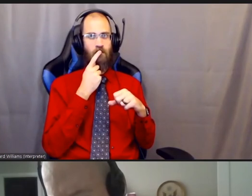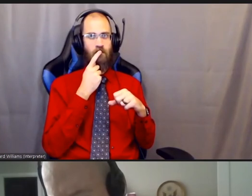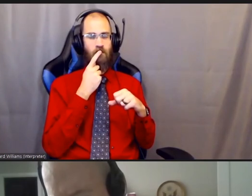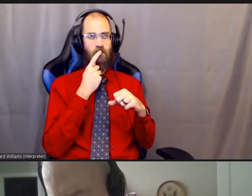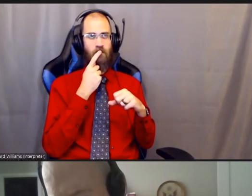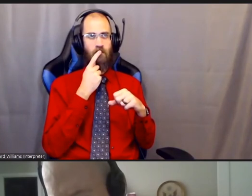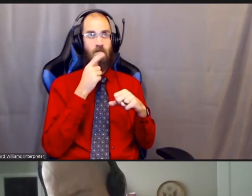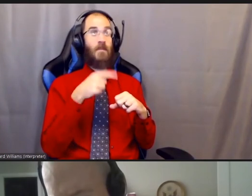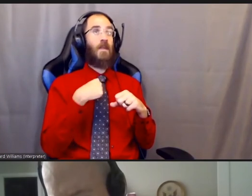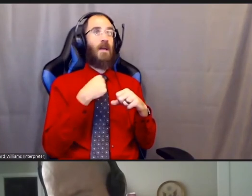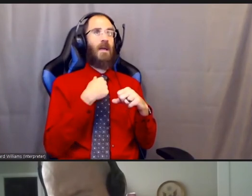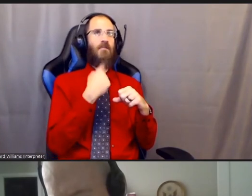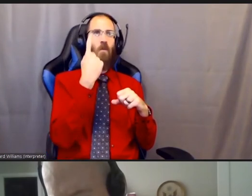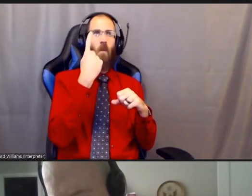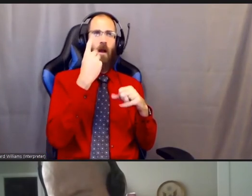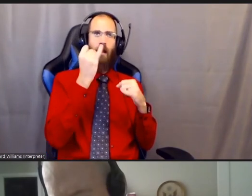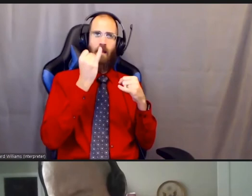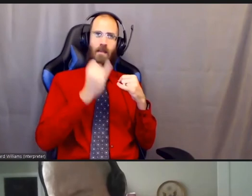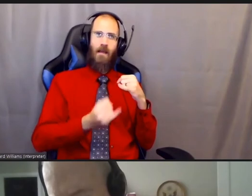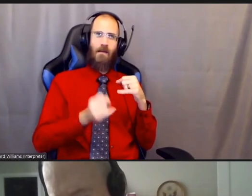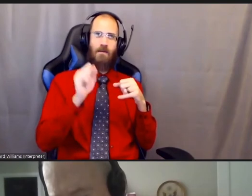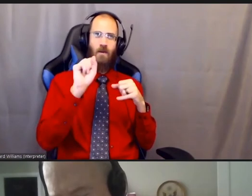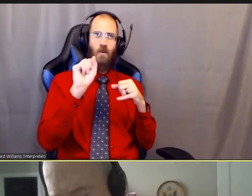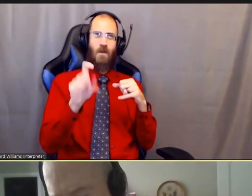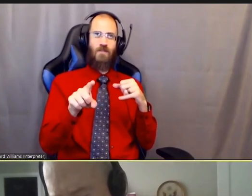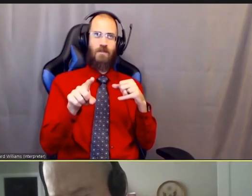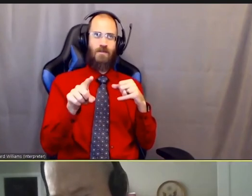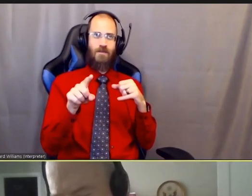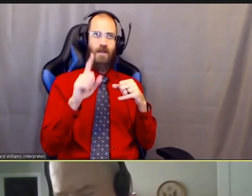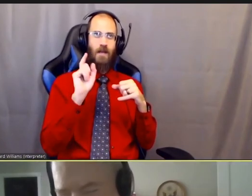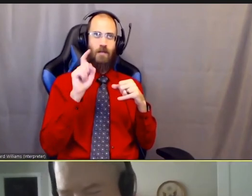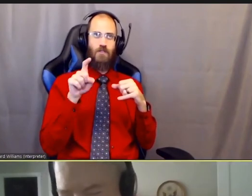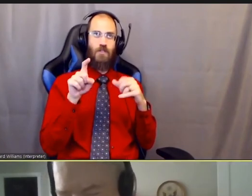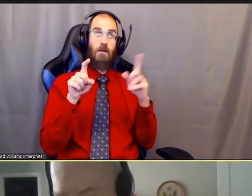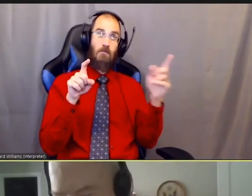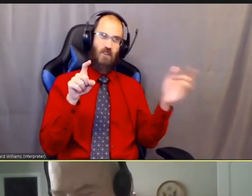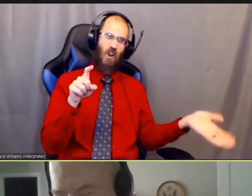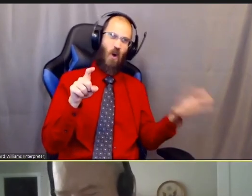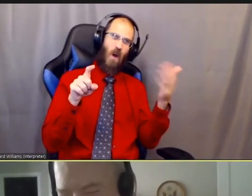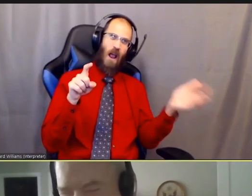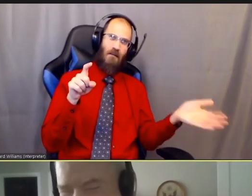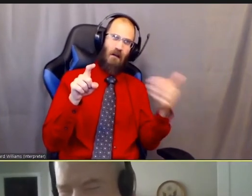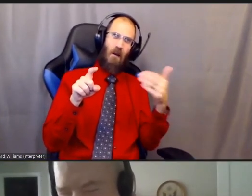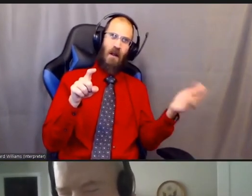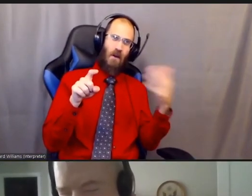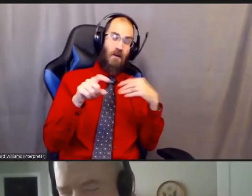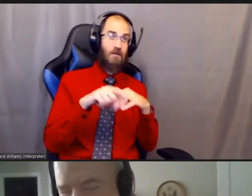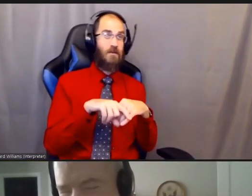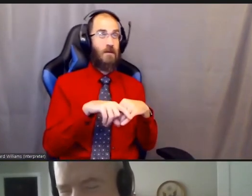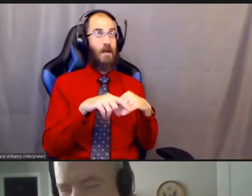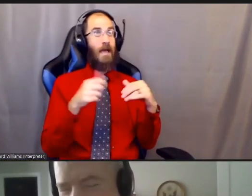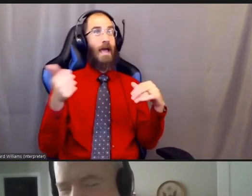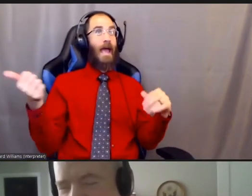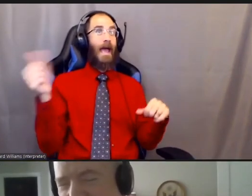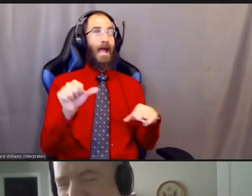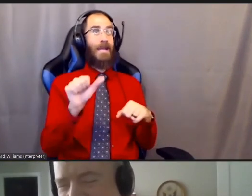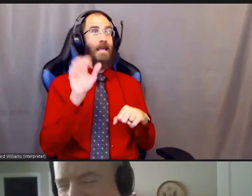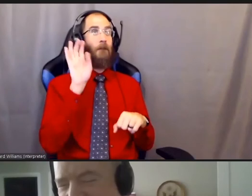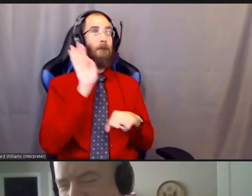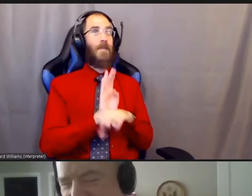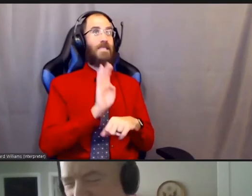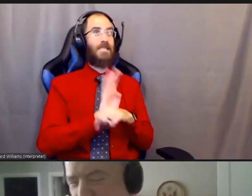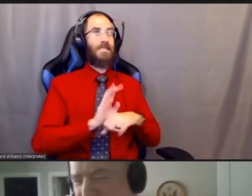I have one last question, I guess I should ask then. Sure, you should. Go ahead. Is there any business?